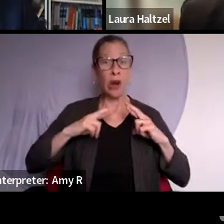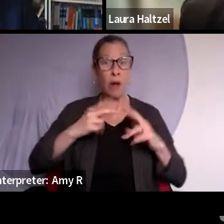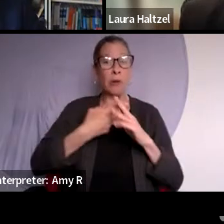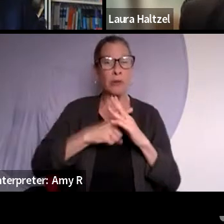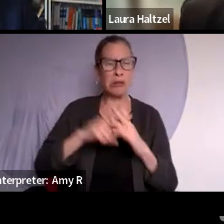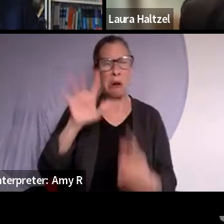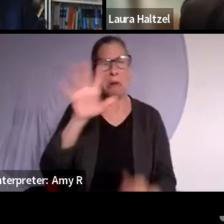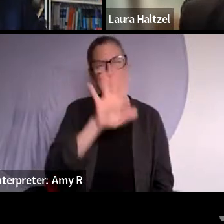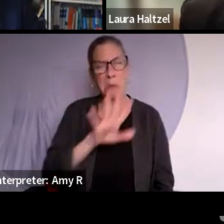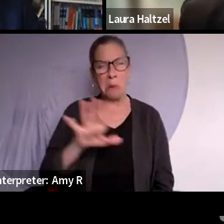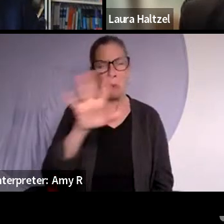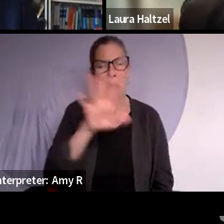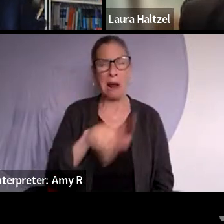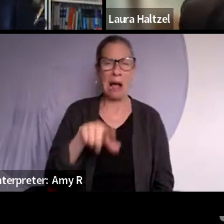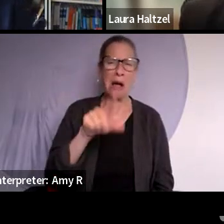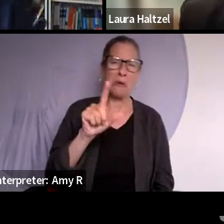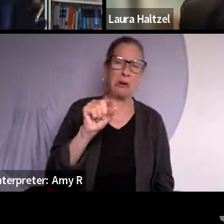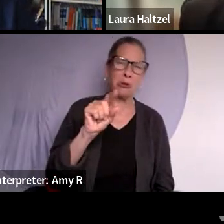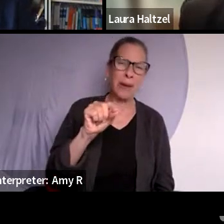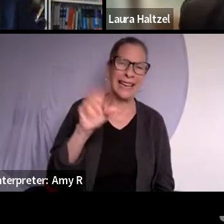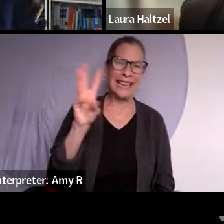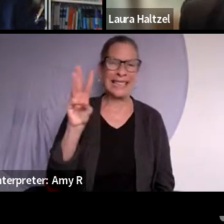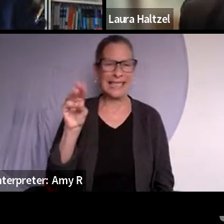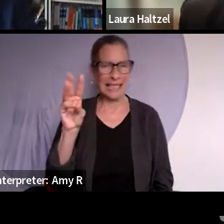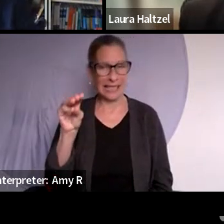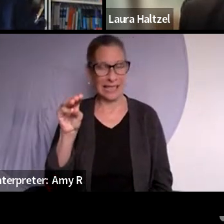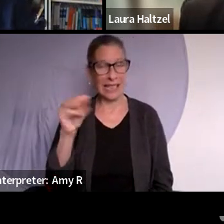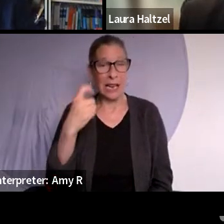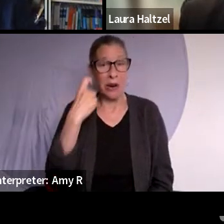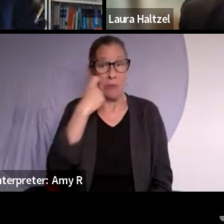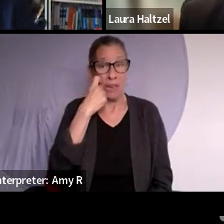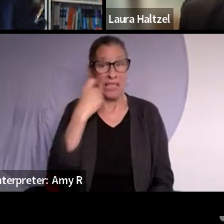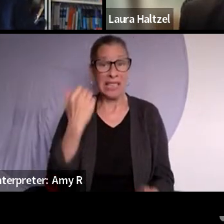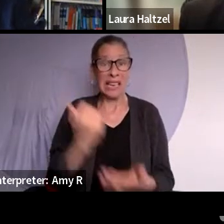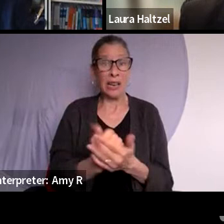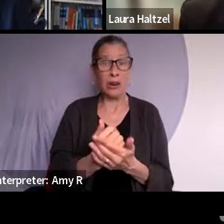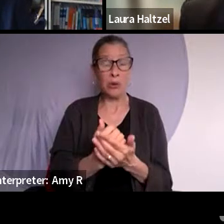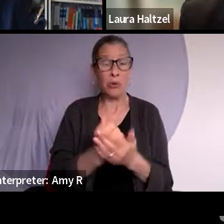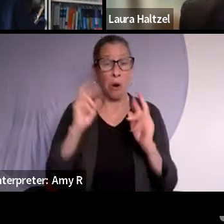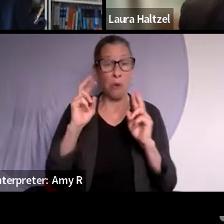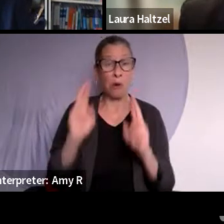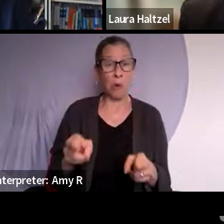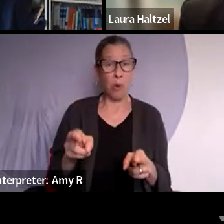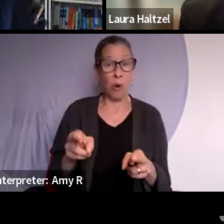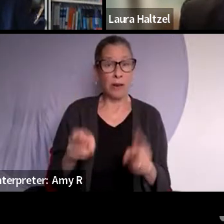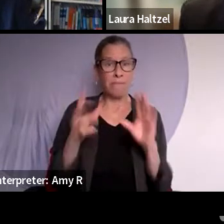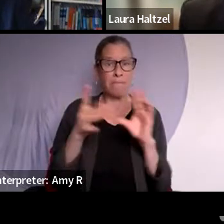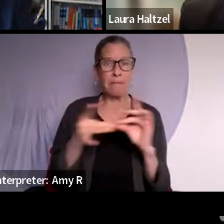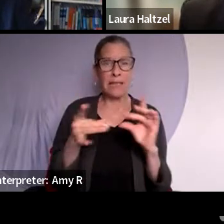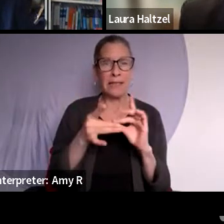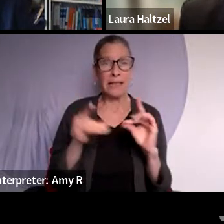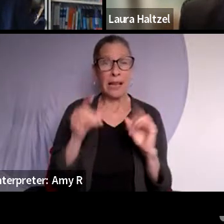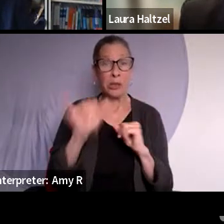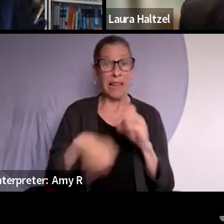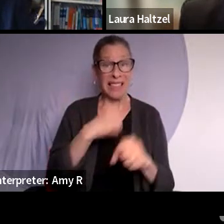or around 2060. And we just had a new trustees report that says that by that